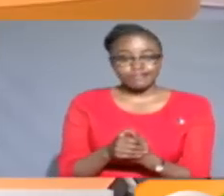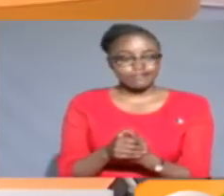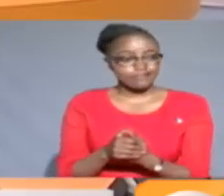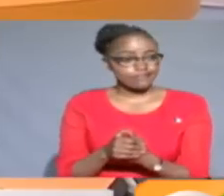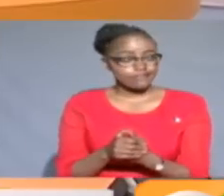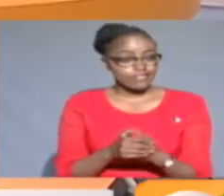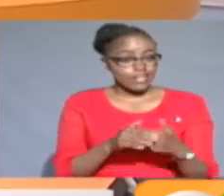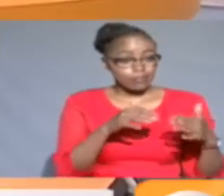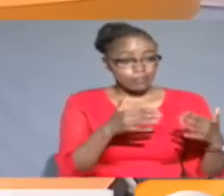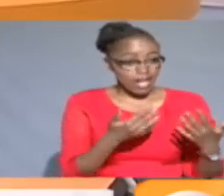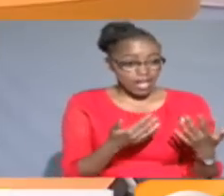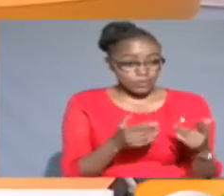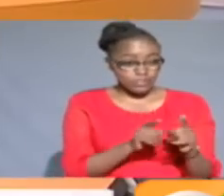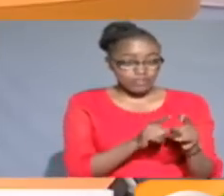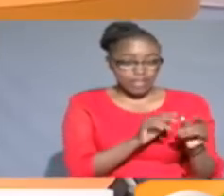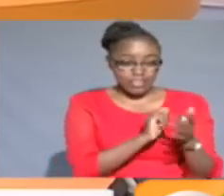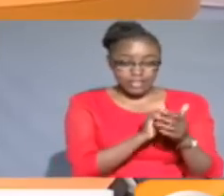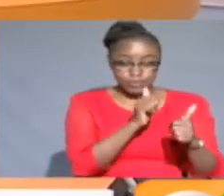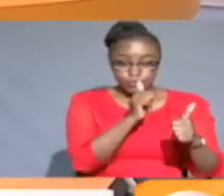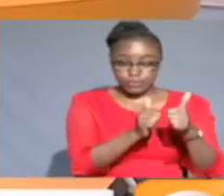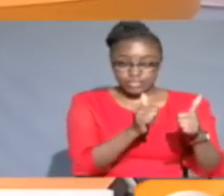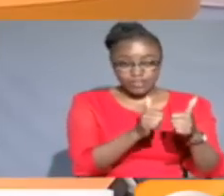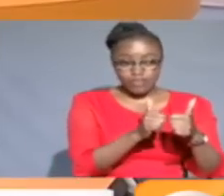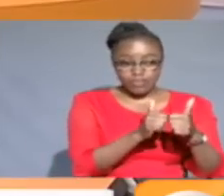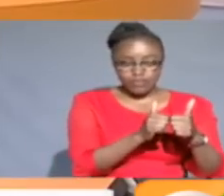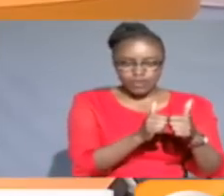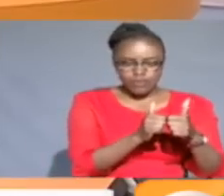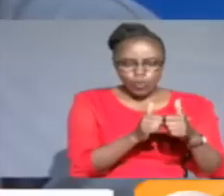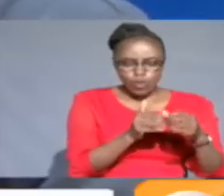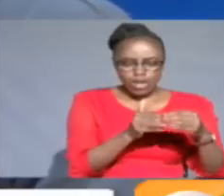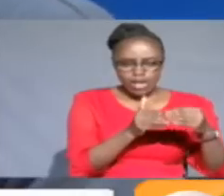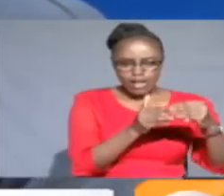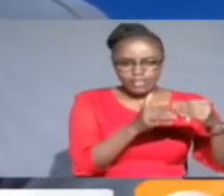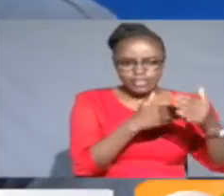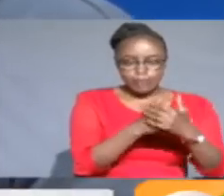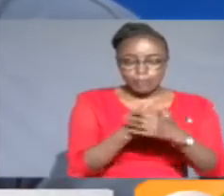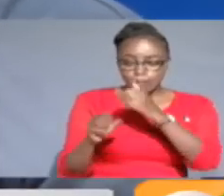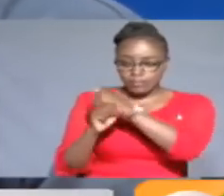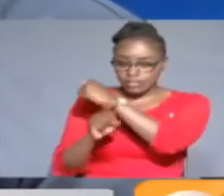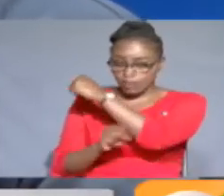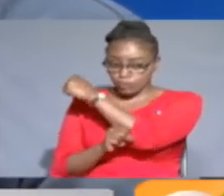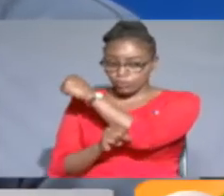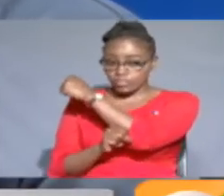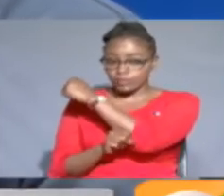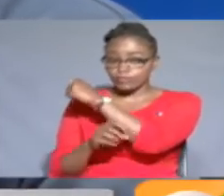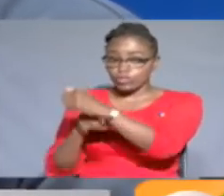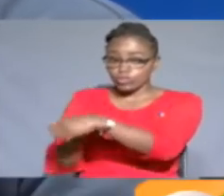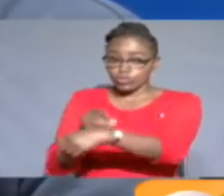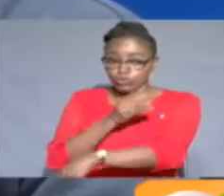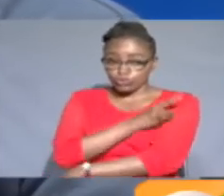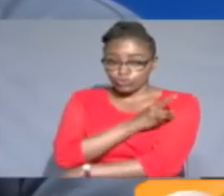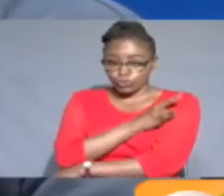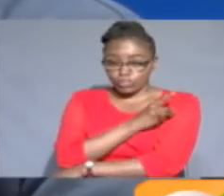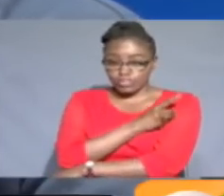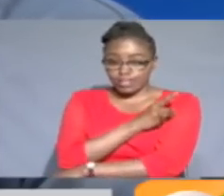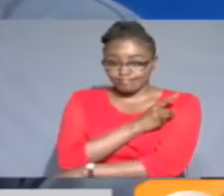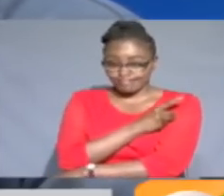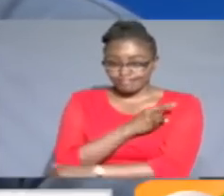I'm talking about resources and the costs that will come with this. I support Dr. Nikal's position that